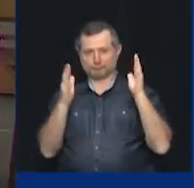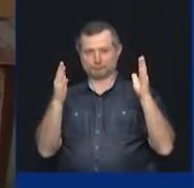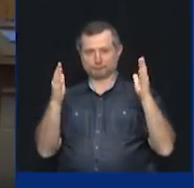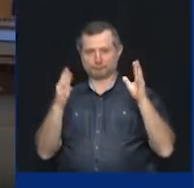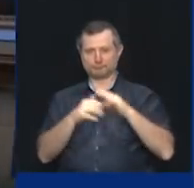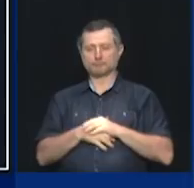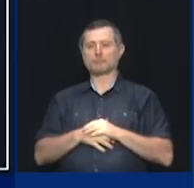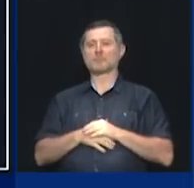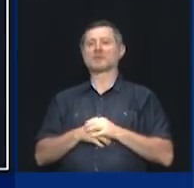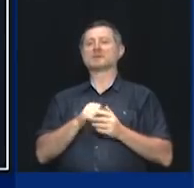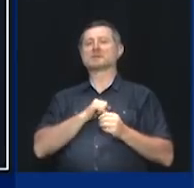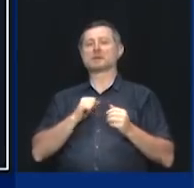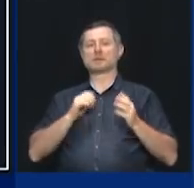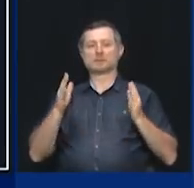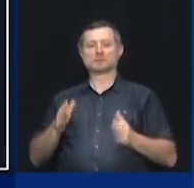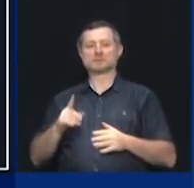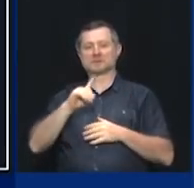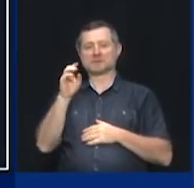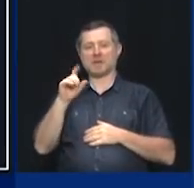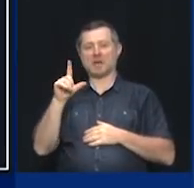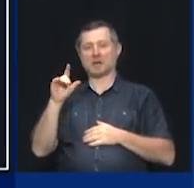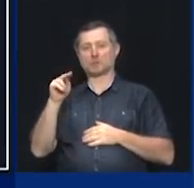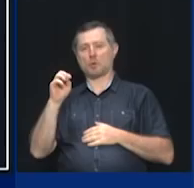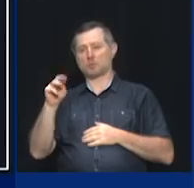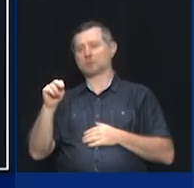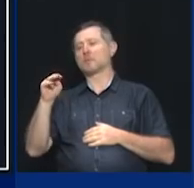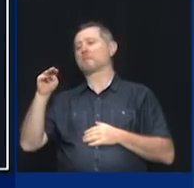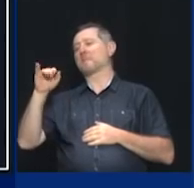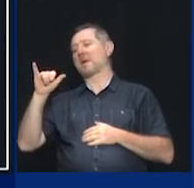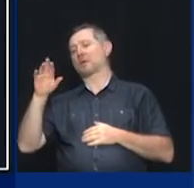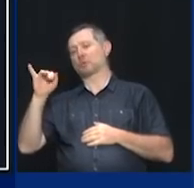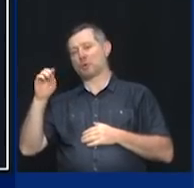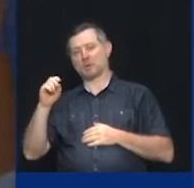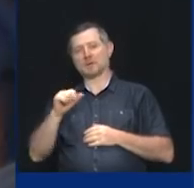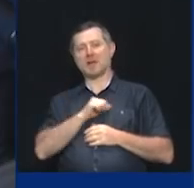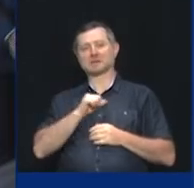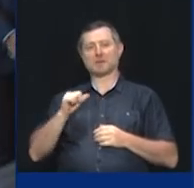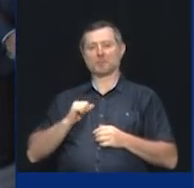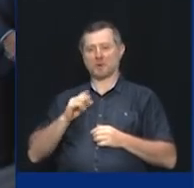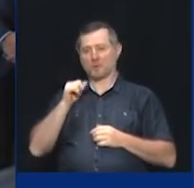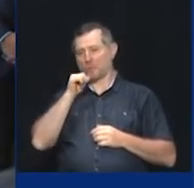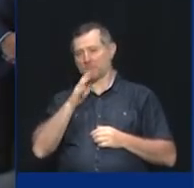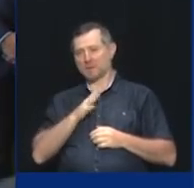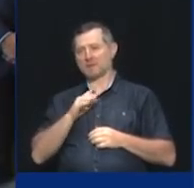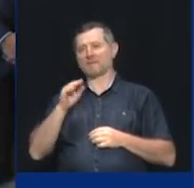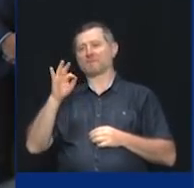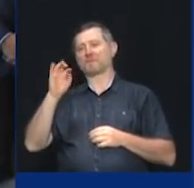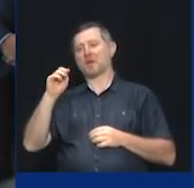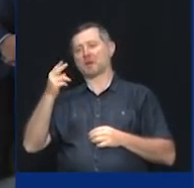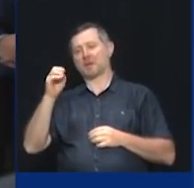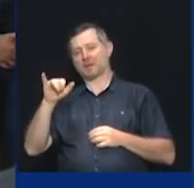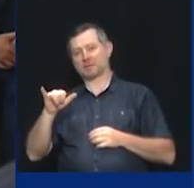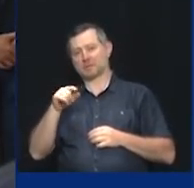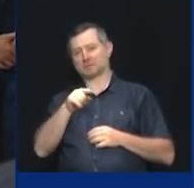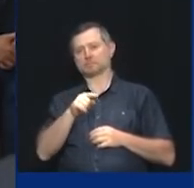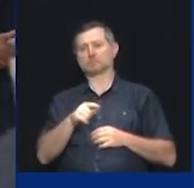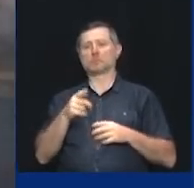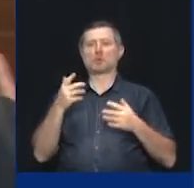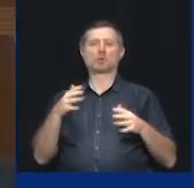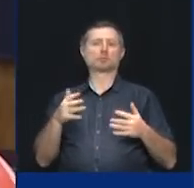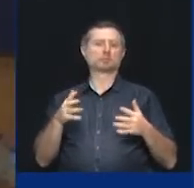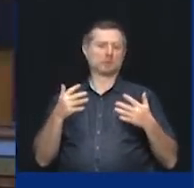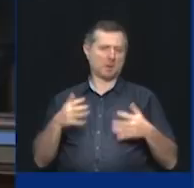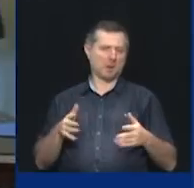Senator Zellner Myrie, Assembly Member Pat Fahey took the lead. They did a great job. Let's give them a big